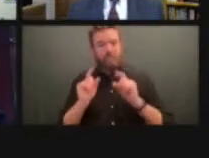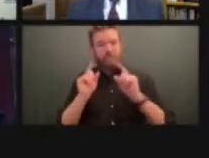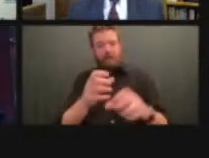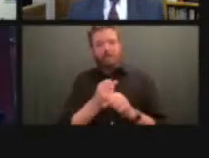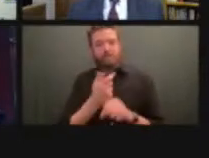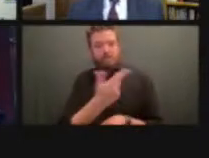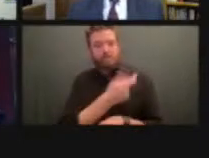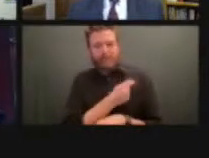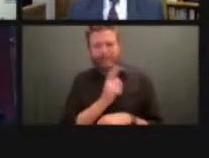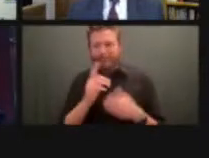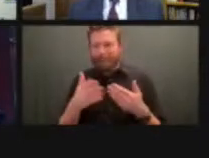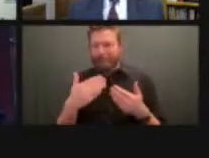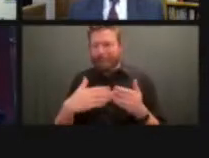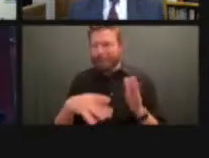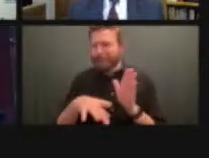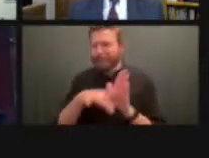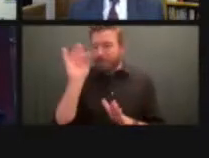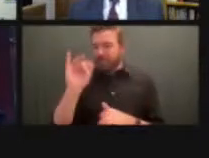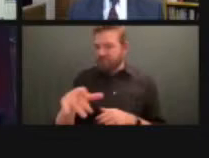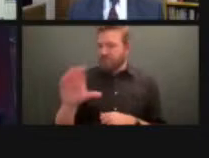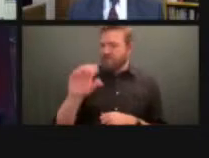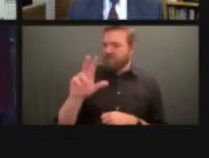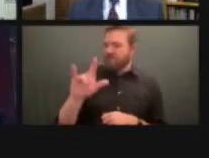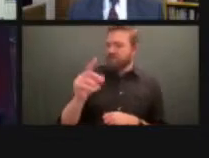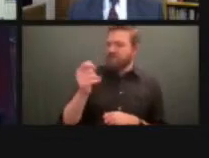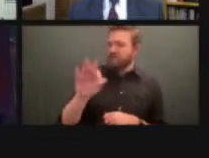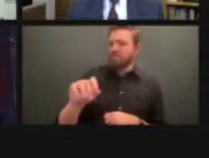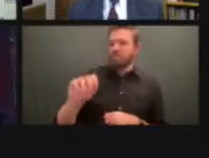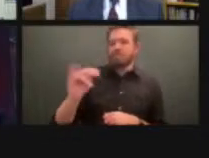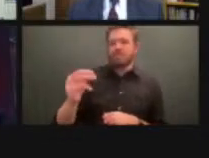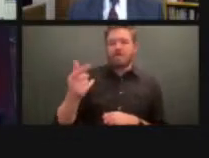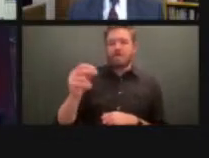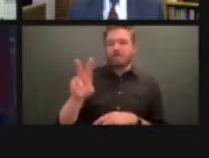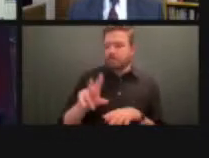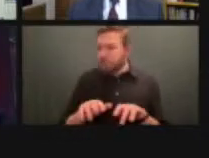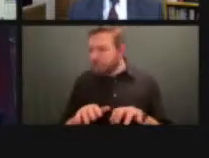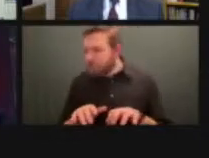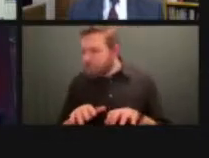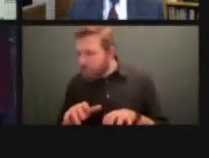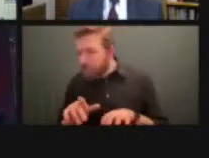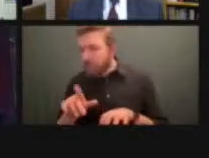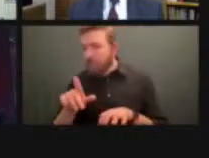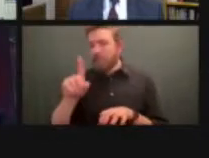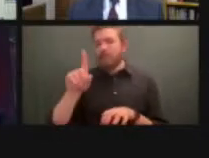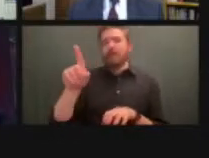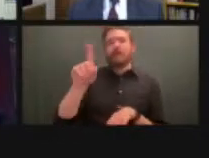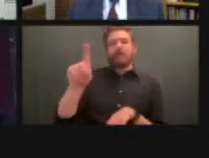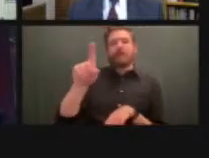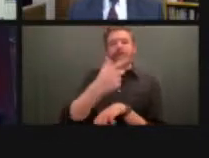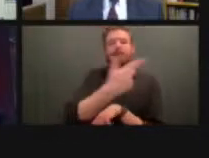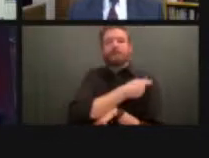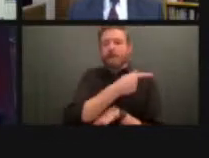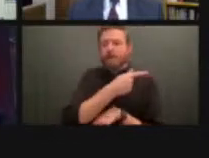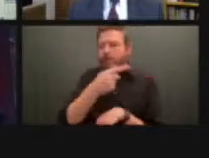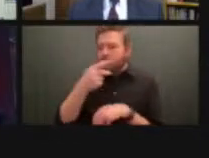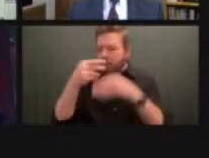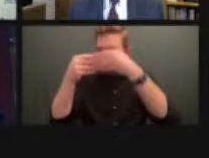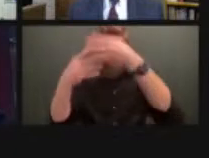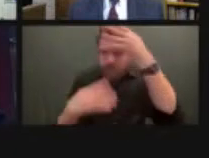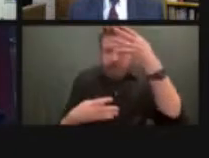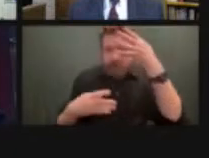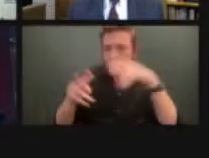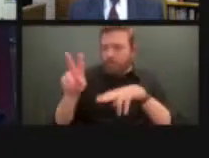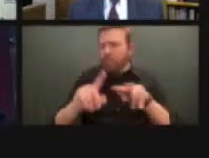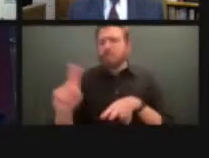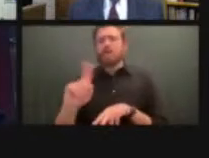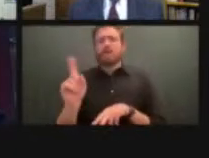link for vaccine info to look for the clinics nearest to where you live or work. The fact is